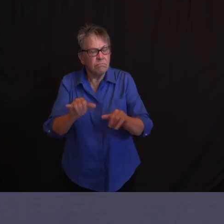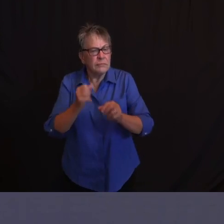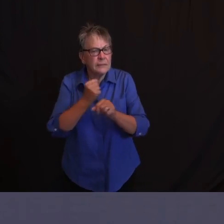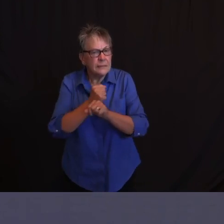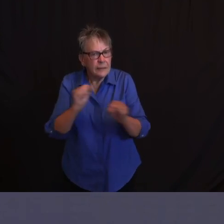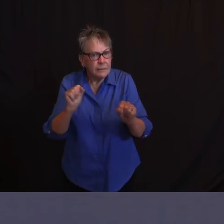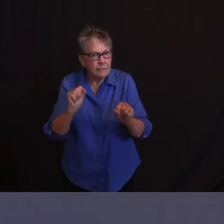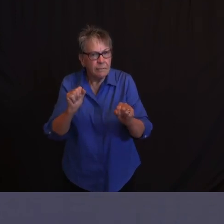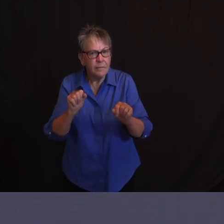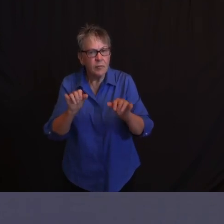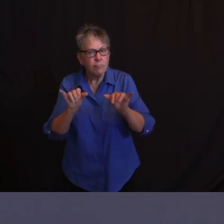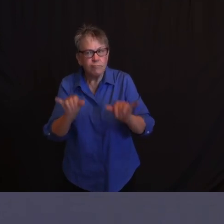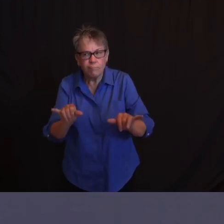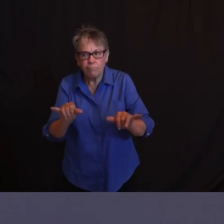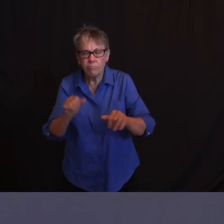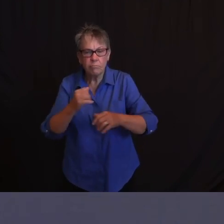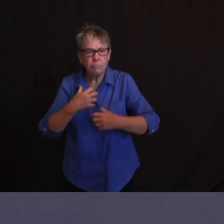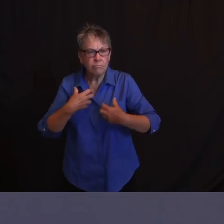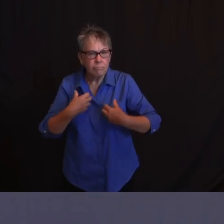So